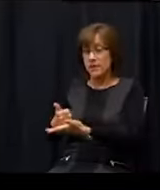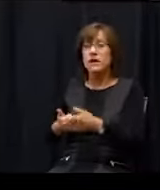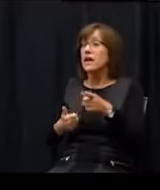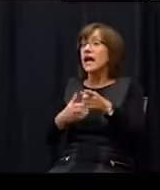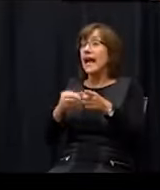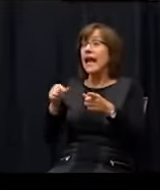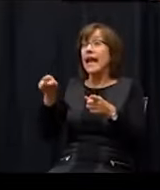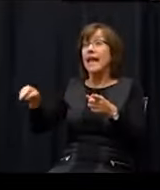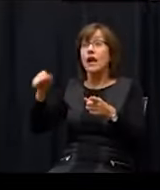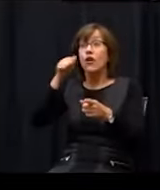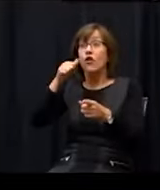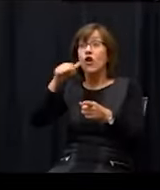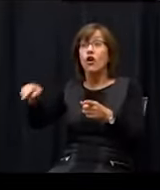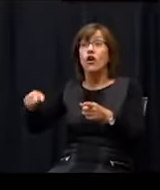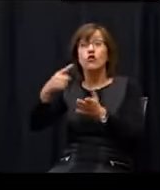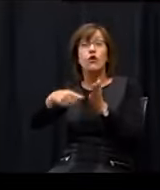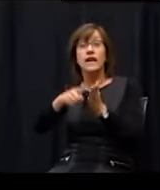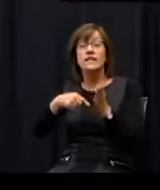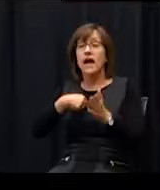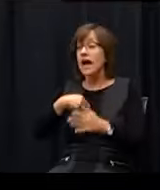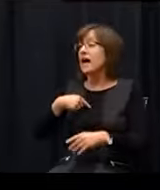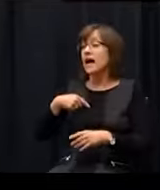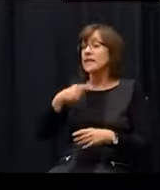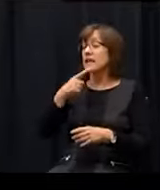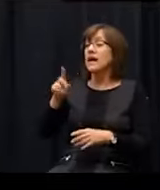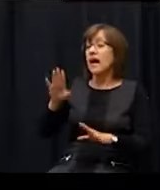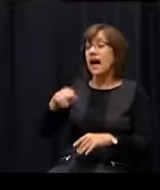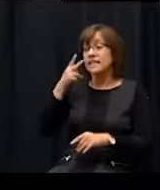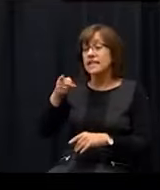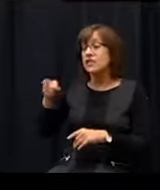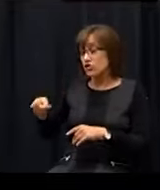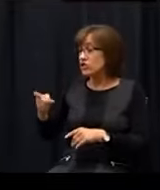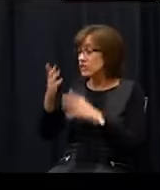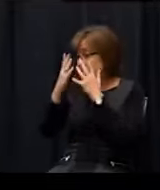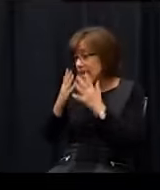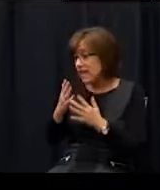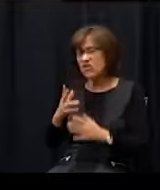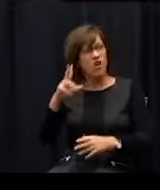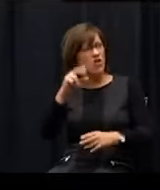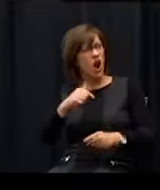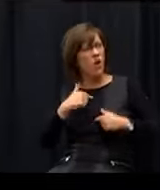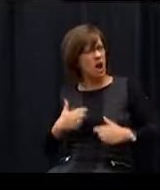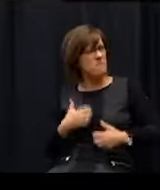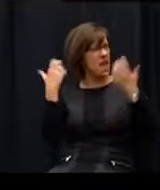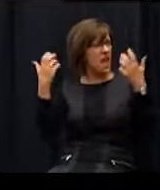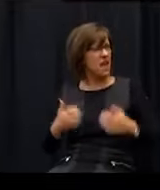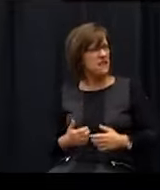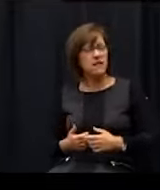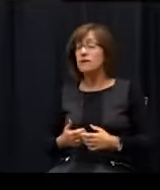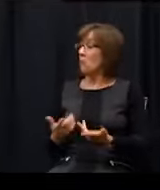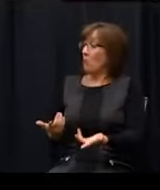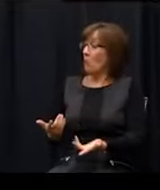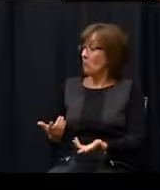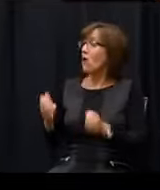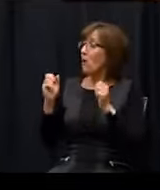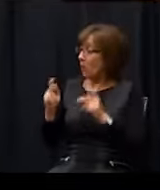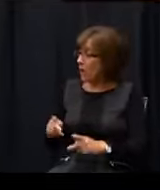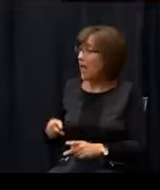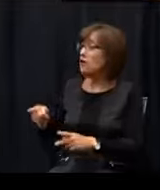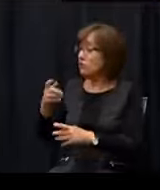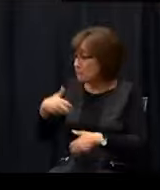us too. At times, we said, I see you are sad, and she said, no, I'm mad. And she corrected us and said, okay. You're